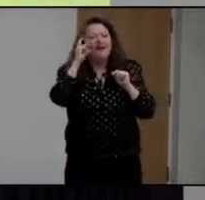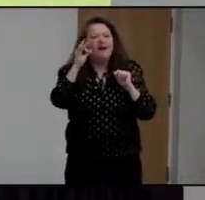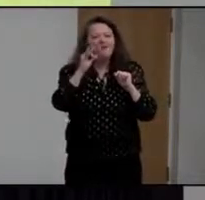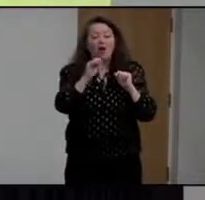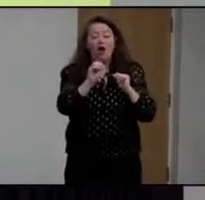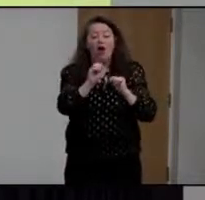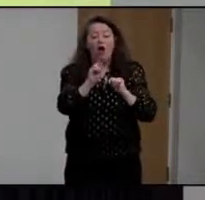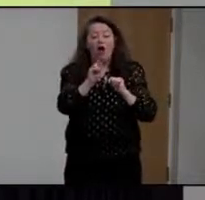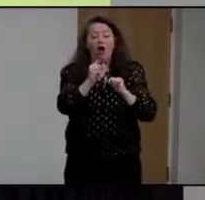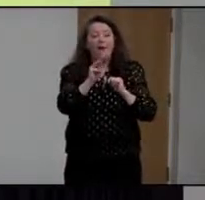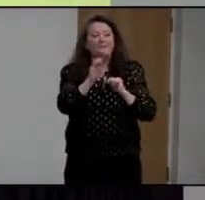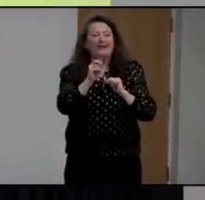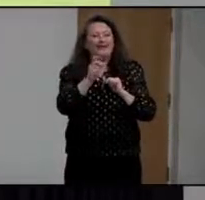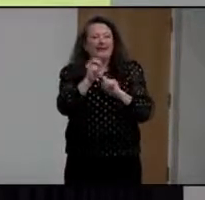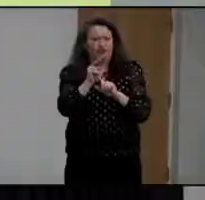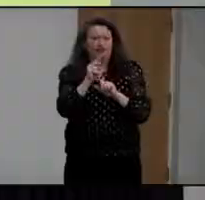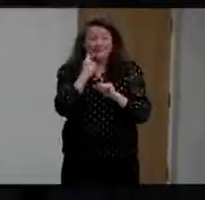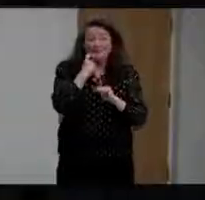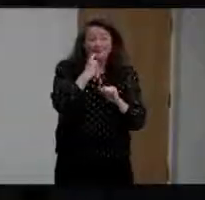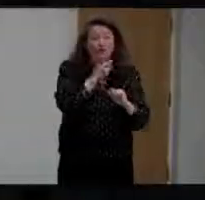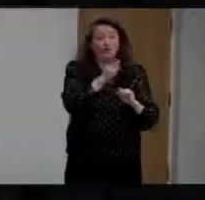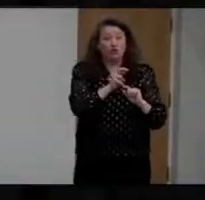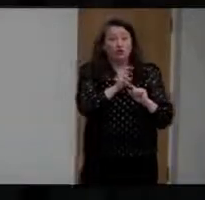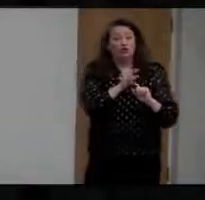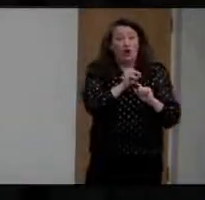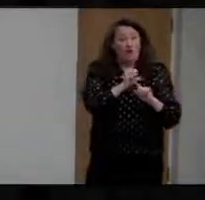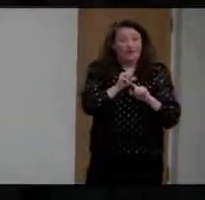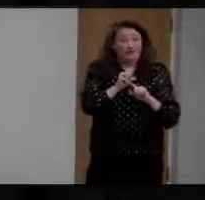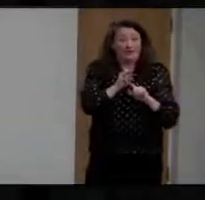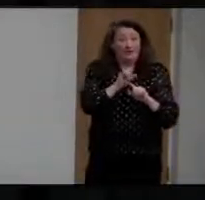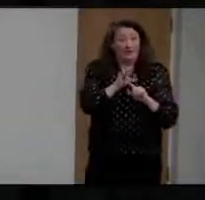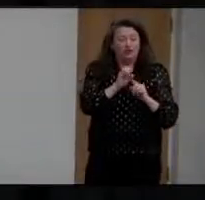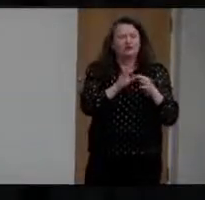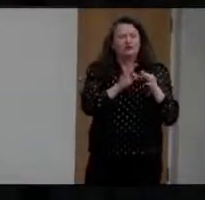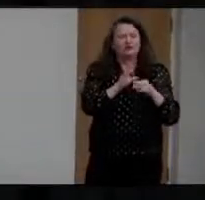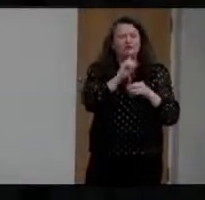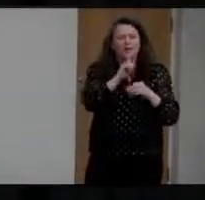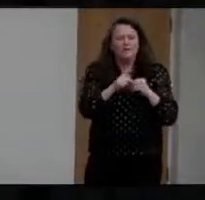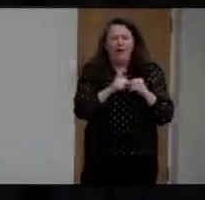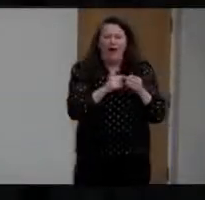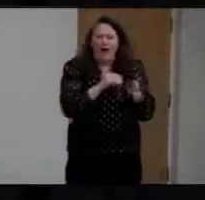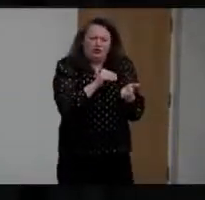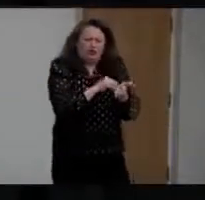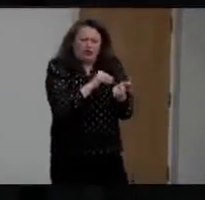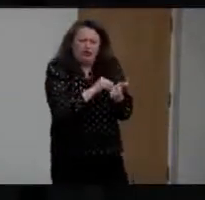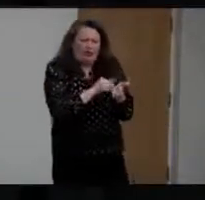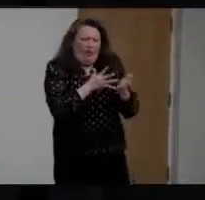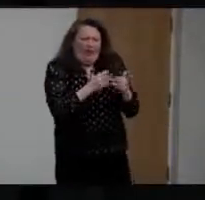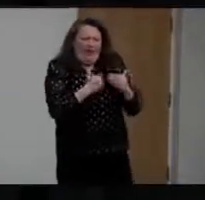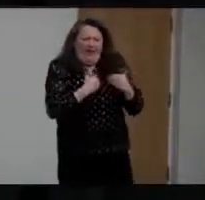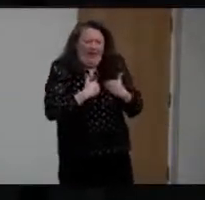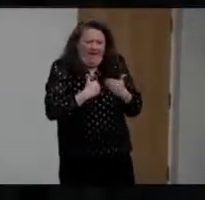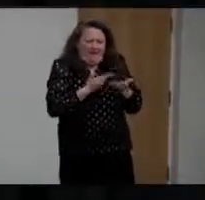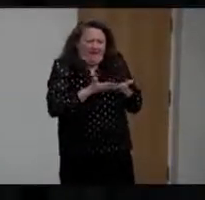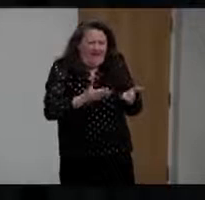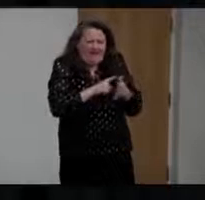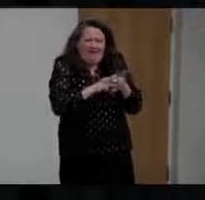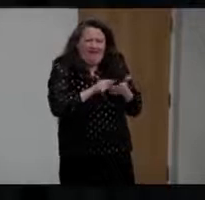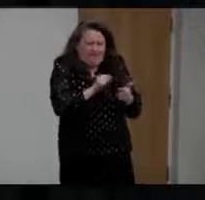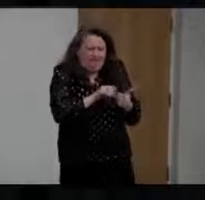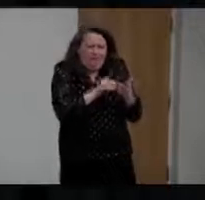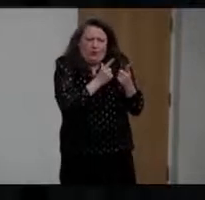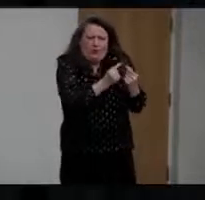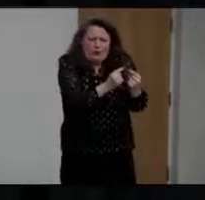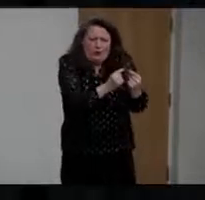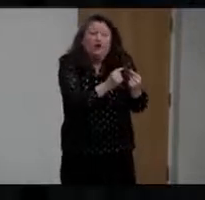simple automation. And if you take that as a starting point, developing AI systems is really less threatening, right? And might help